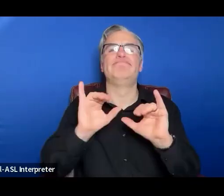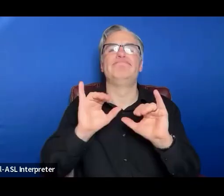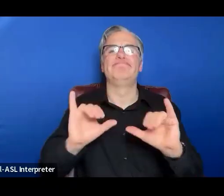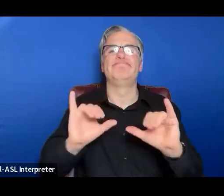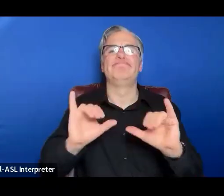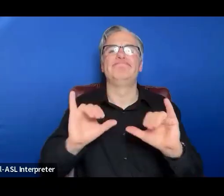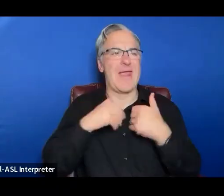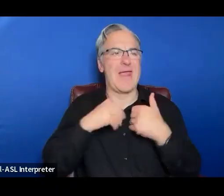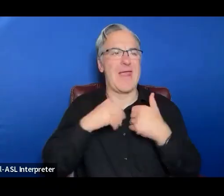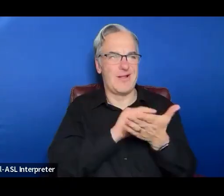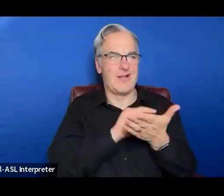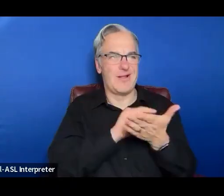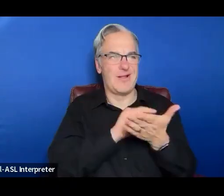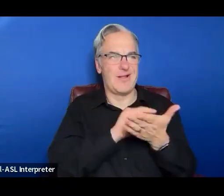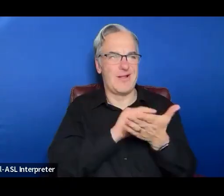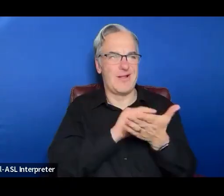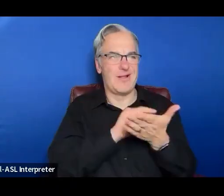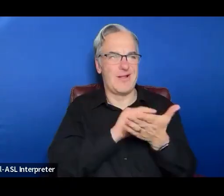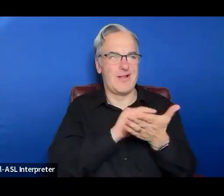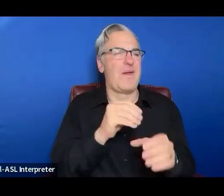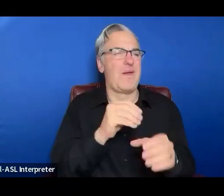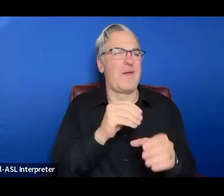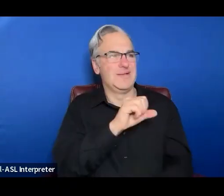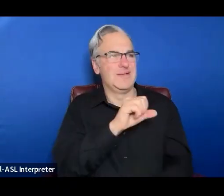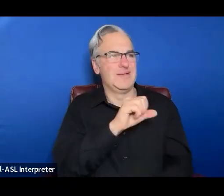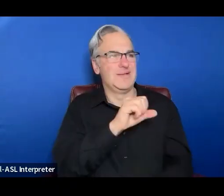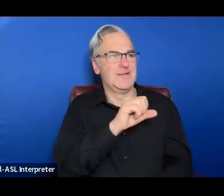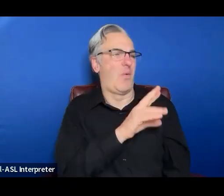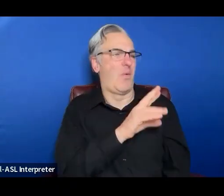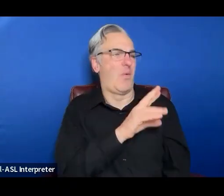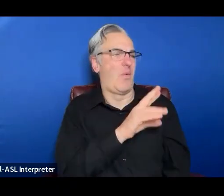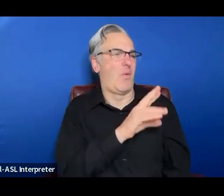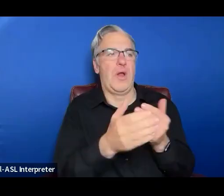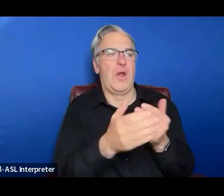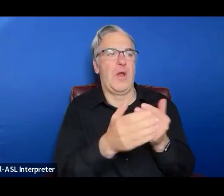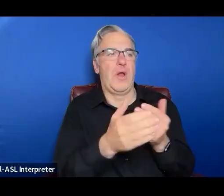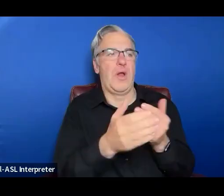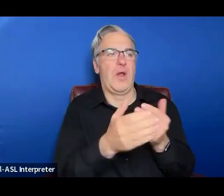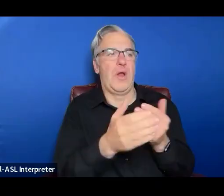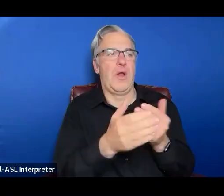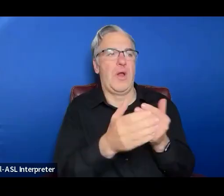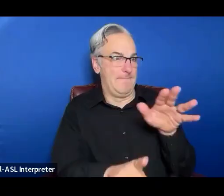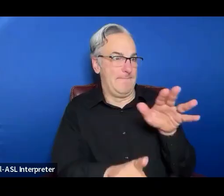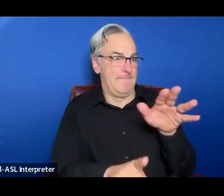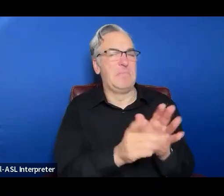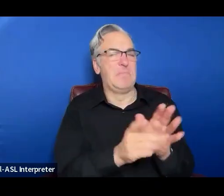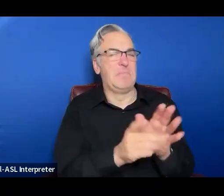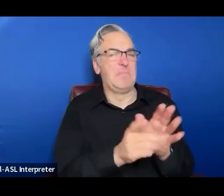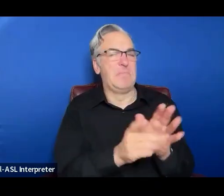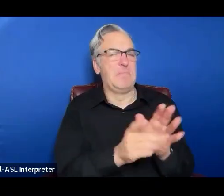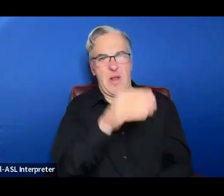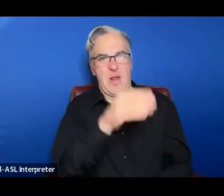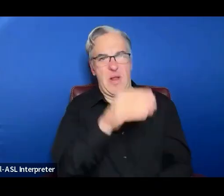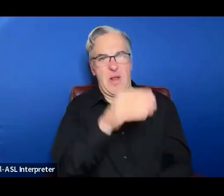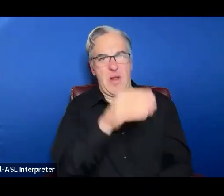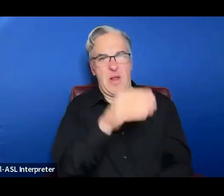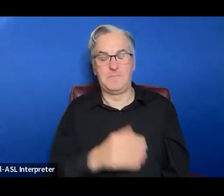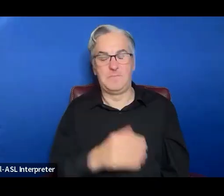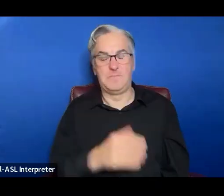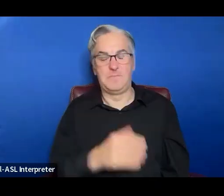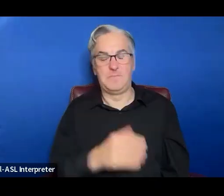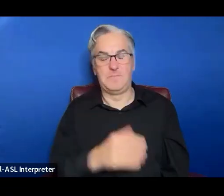these legal documents and here they are when the time comes is important. Do not file